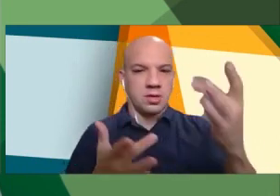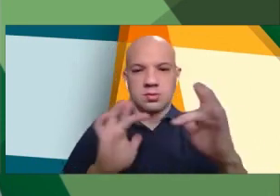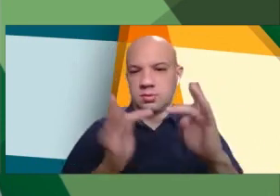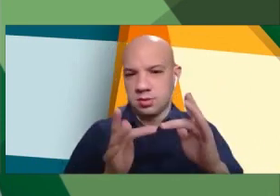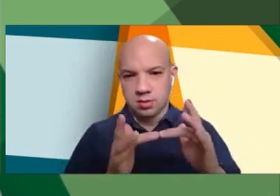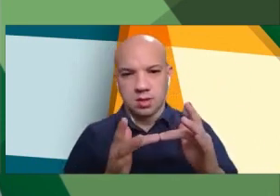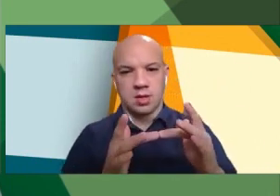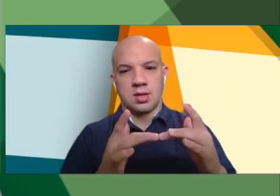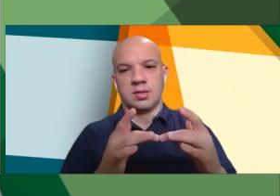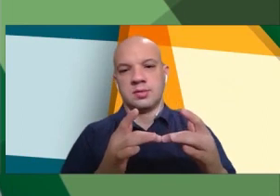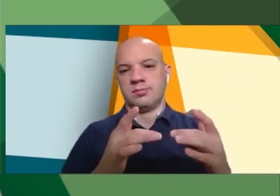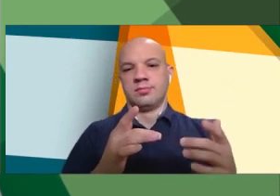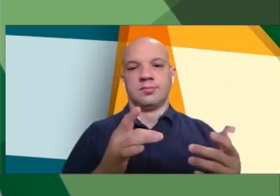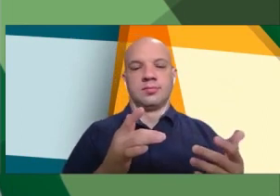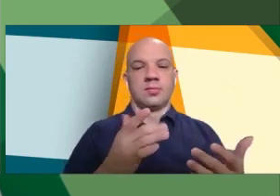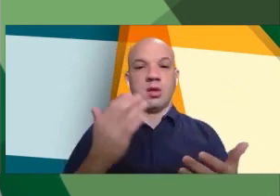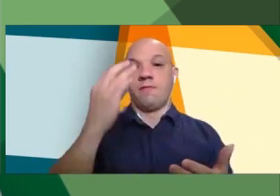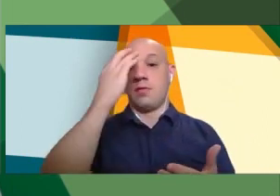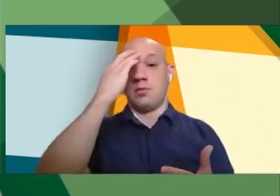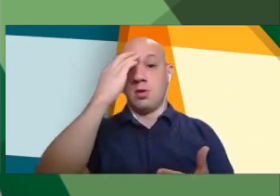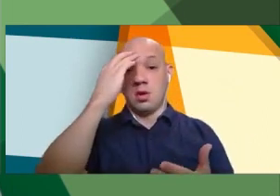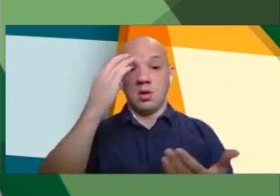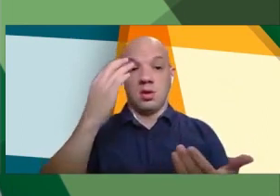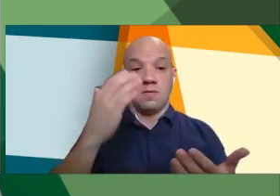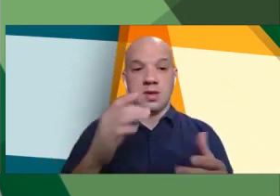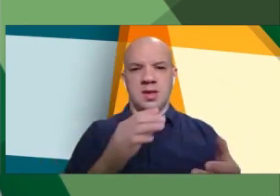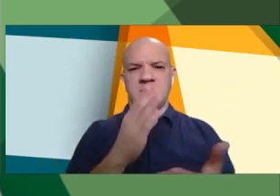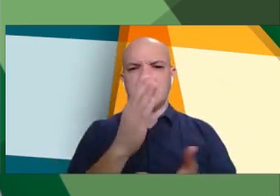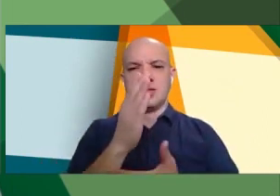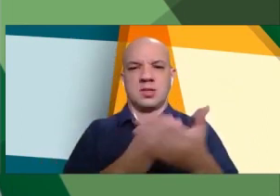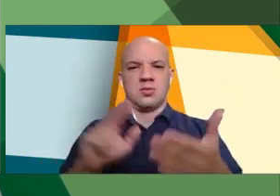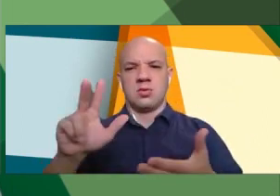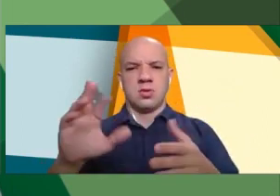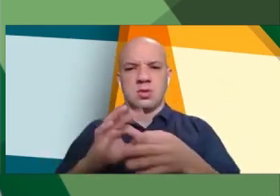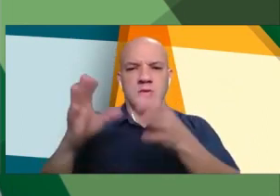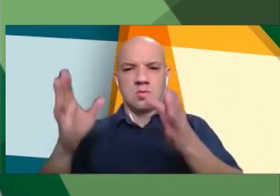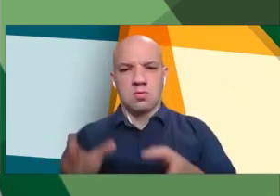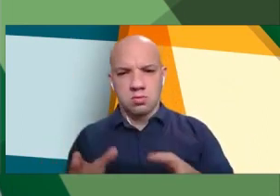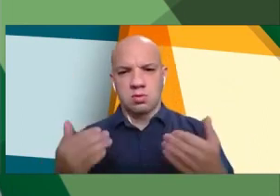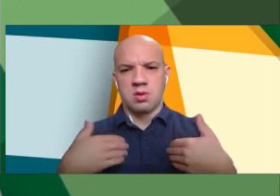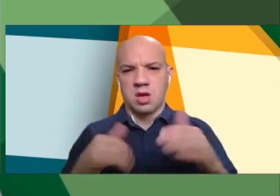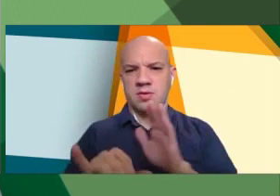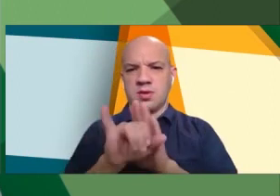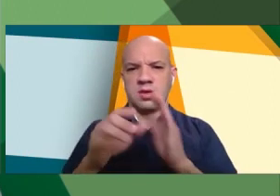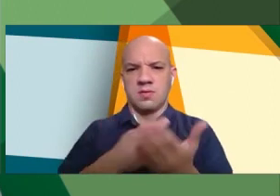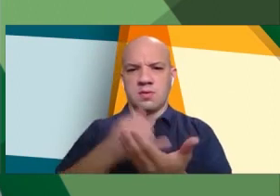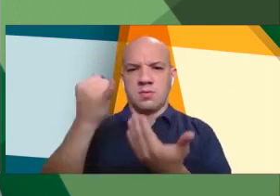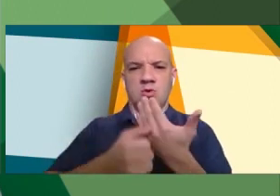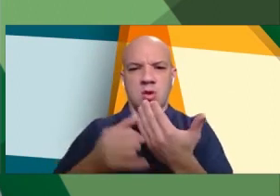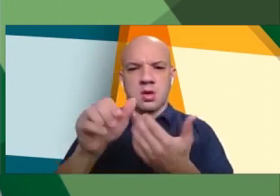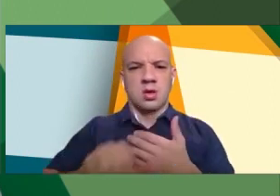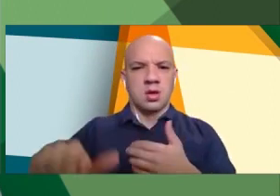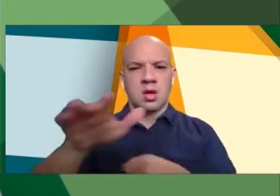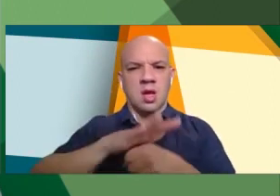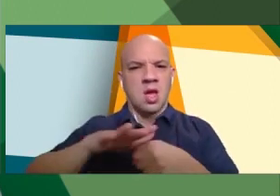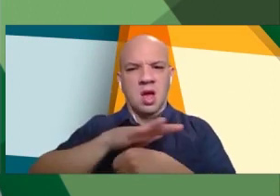an identification of a Section 3 coordinator. It should have the identification of the project area,